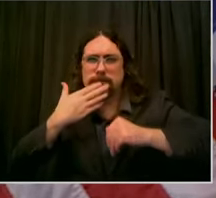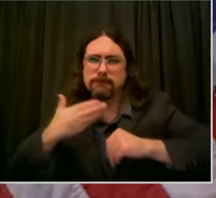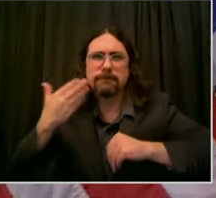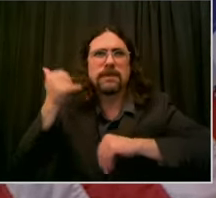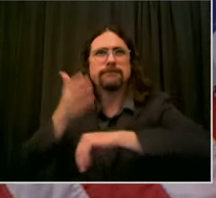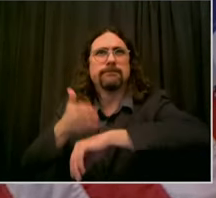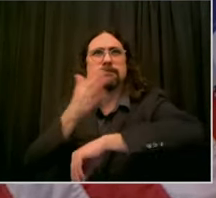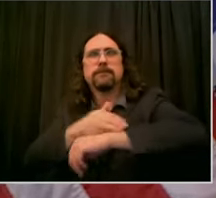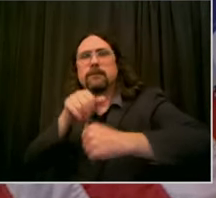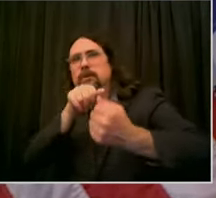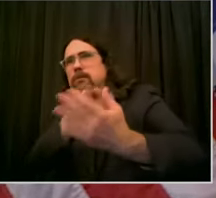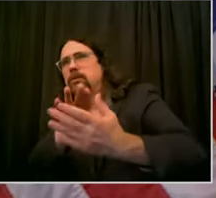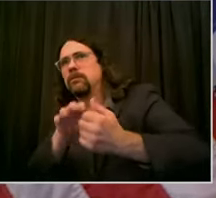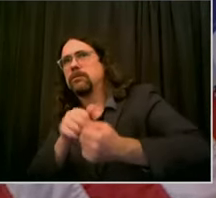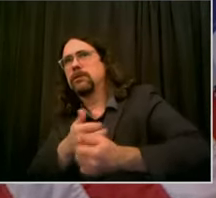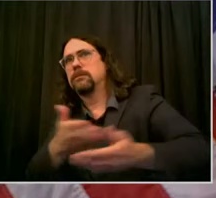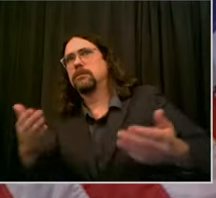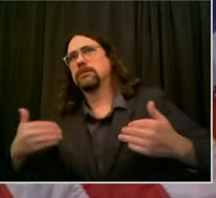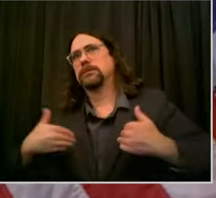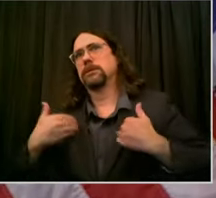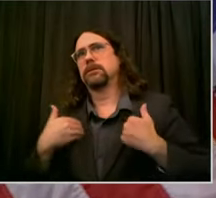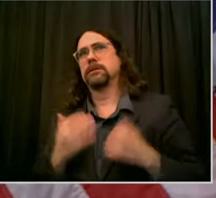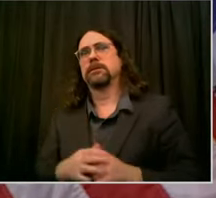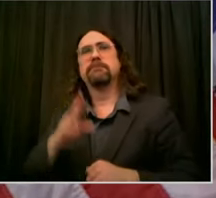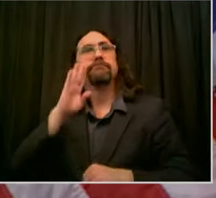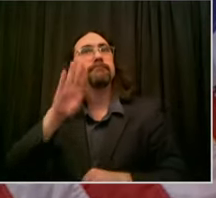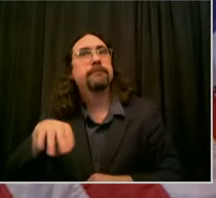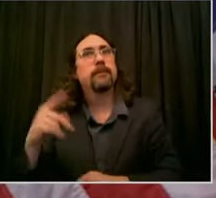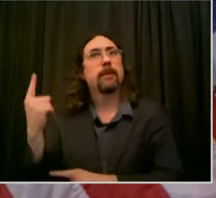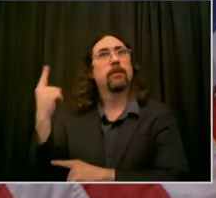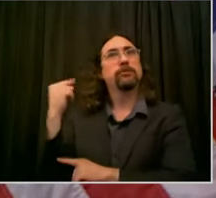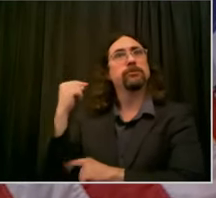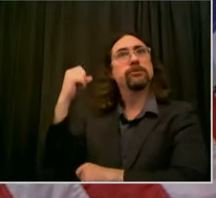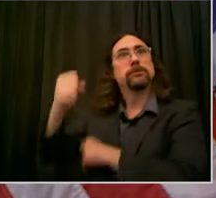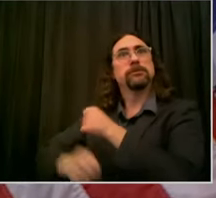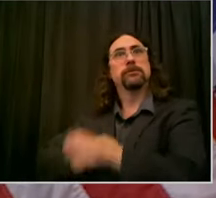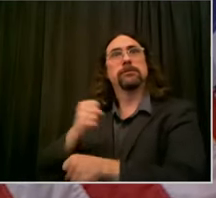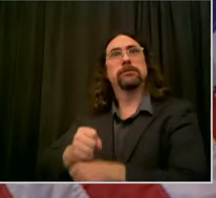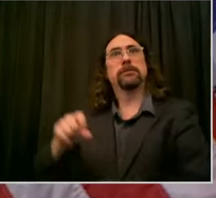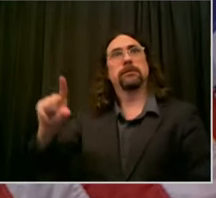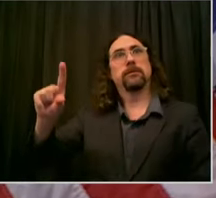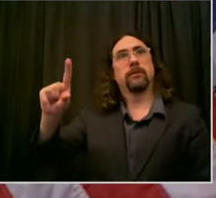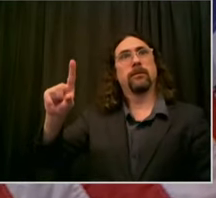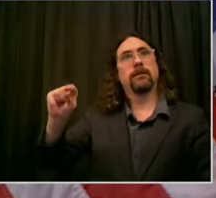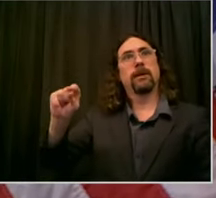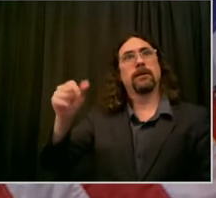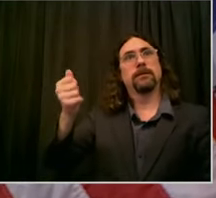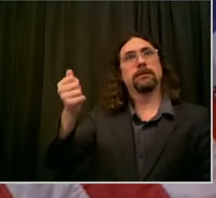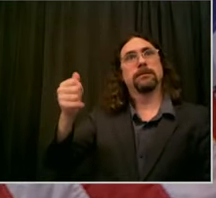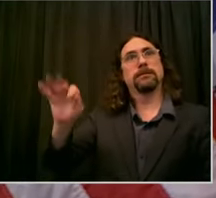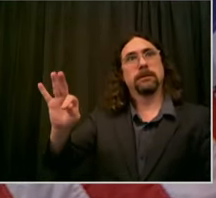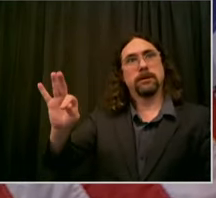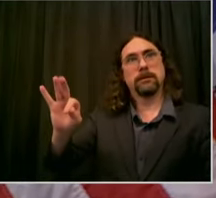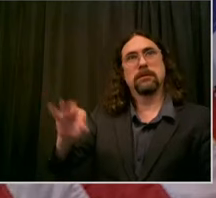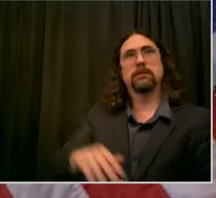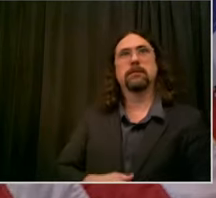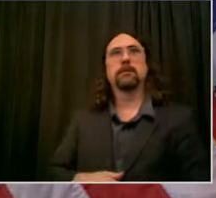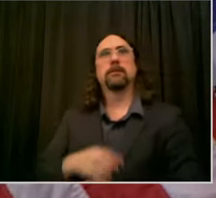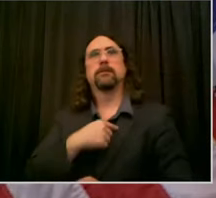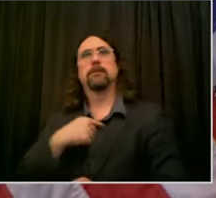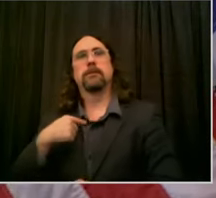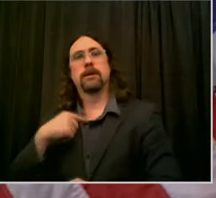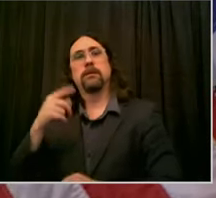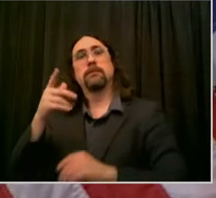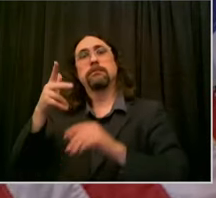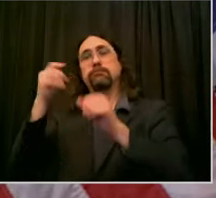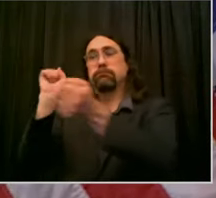180,000 fewer arrests than the last year of the Bloomberg administration in 2013. 180,000 fewer